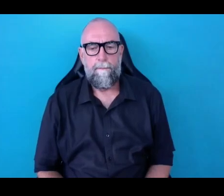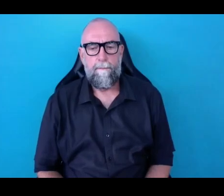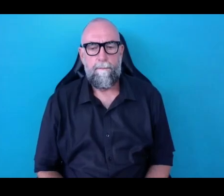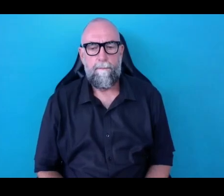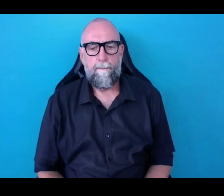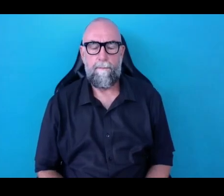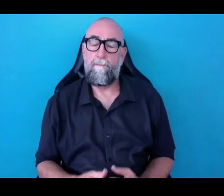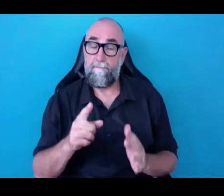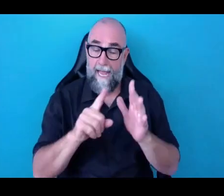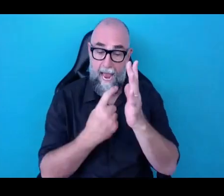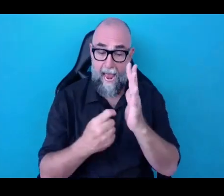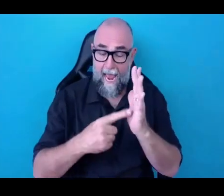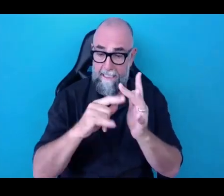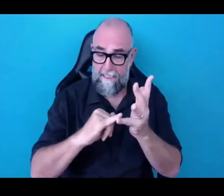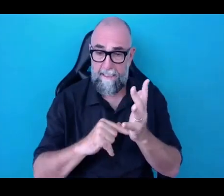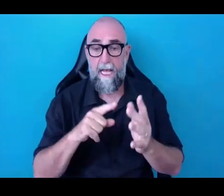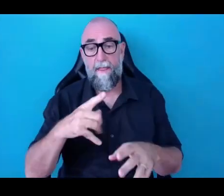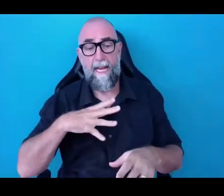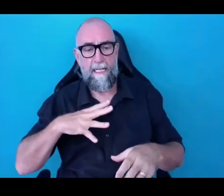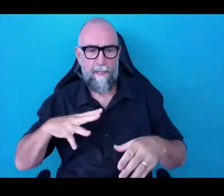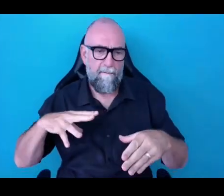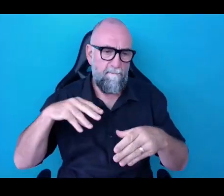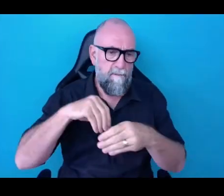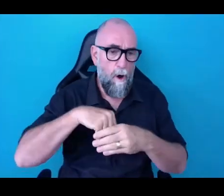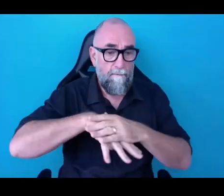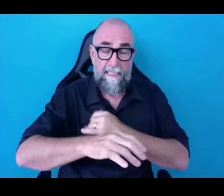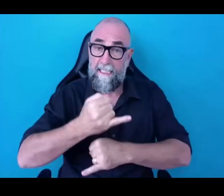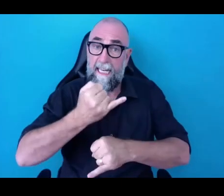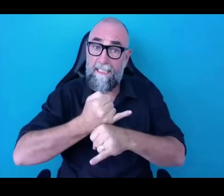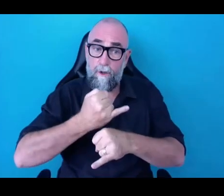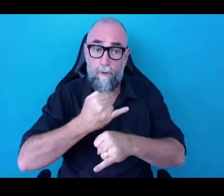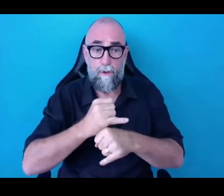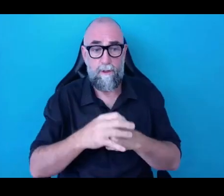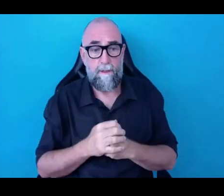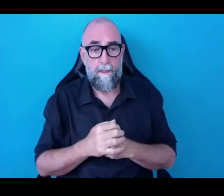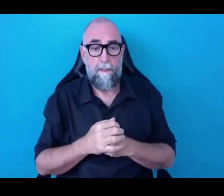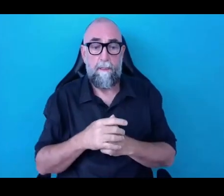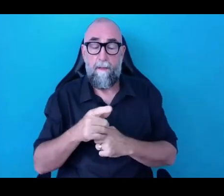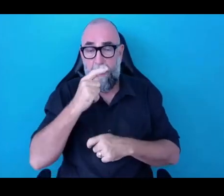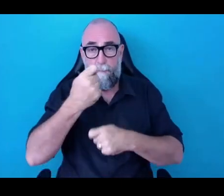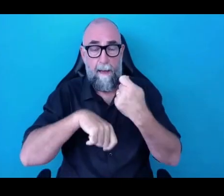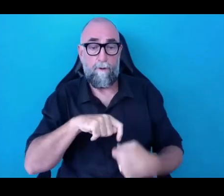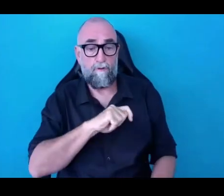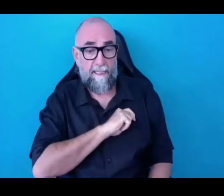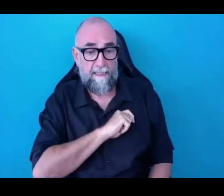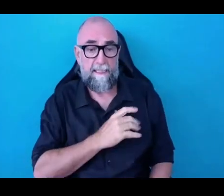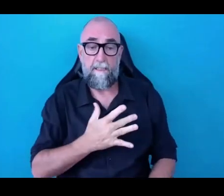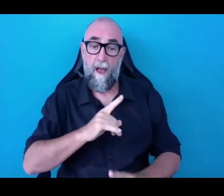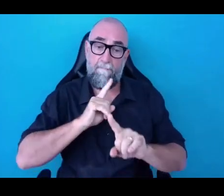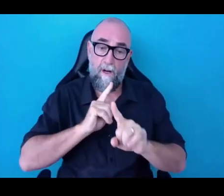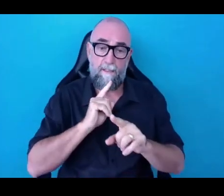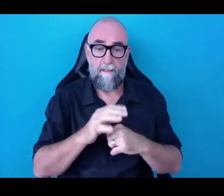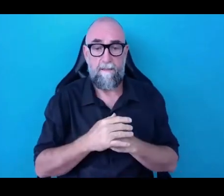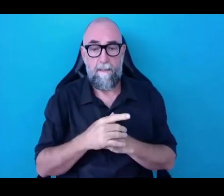as trustees, advisors? Would you have advice for artists leaning this way? Absolutely. Our involvement